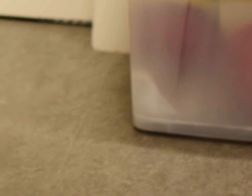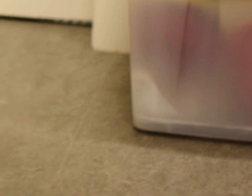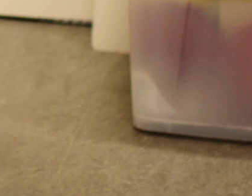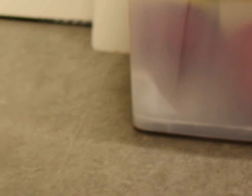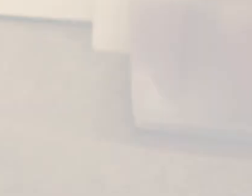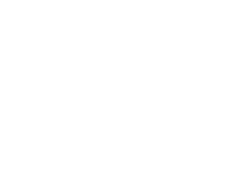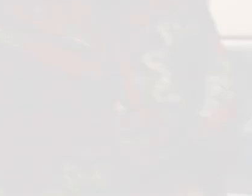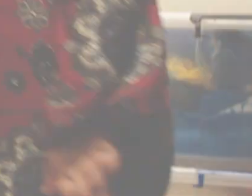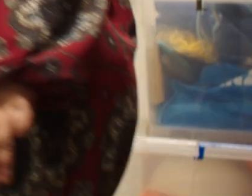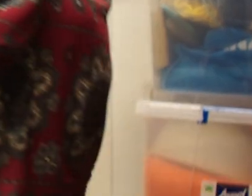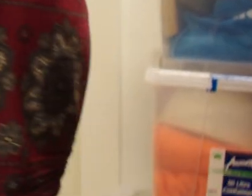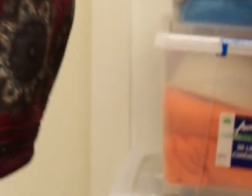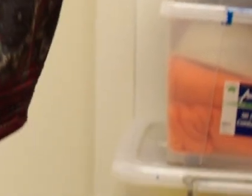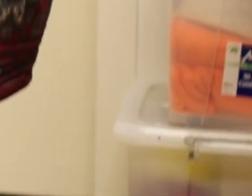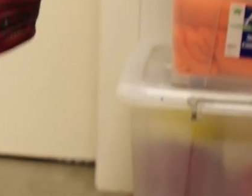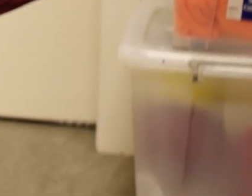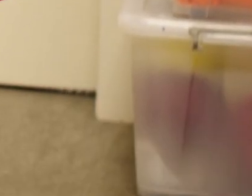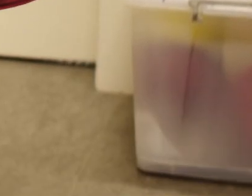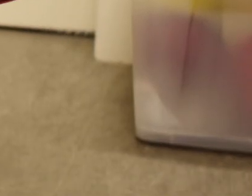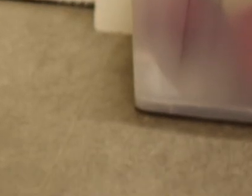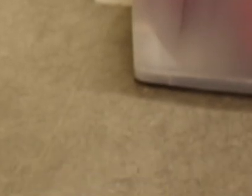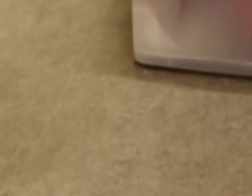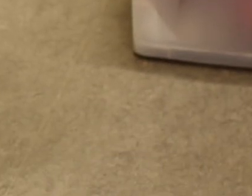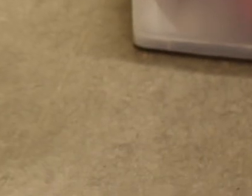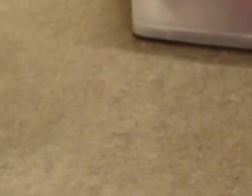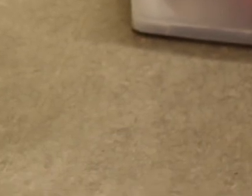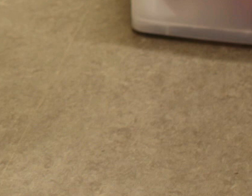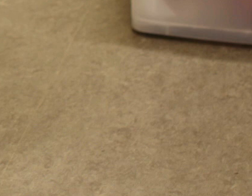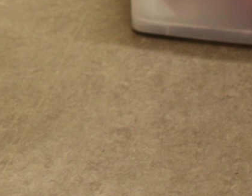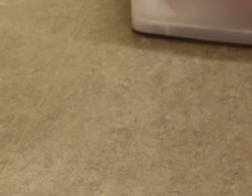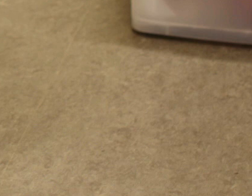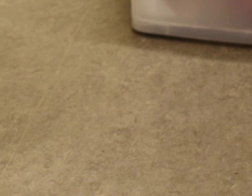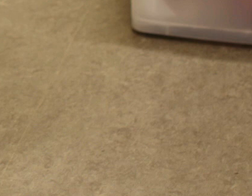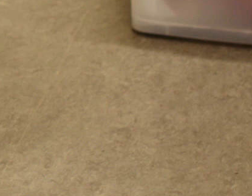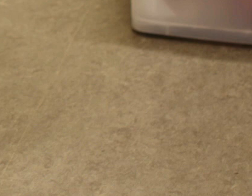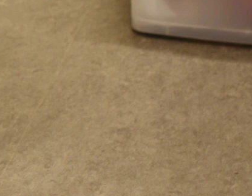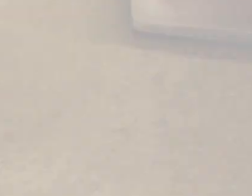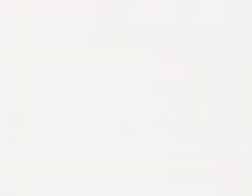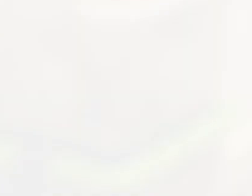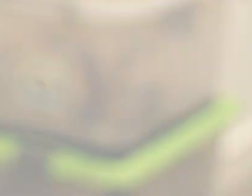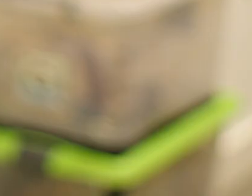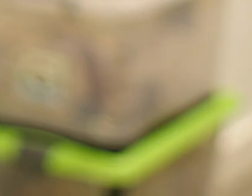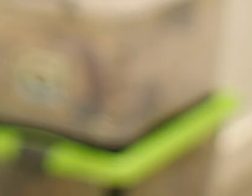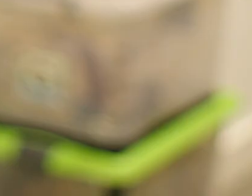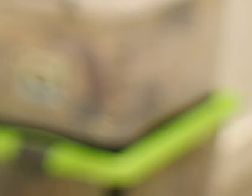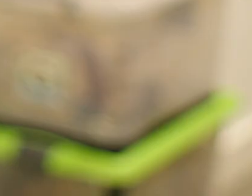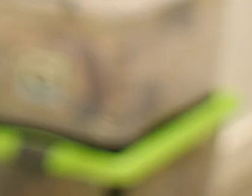Instead, Michaela bends her knees using her strong leg muscles and lifts just the top tub. Green tick.